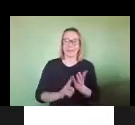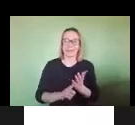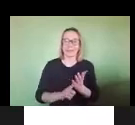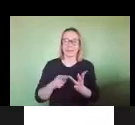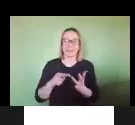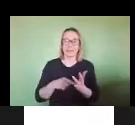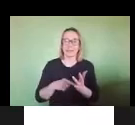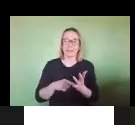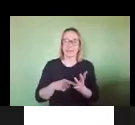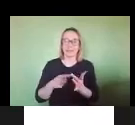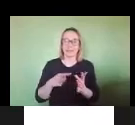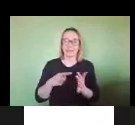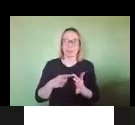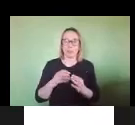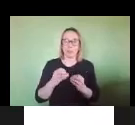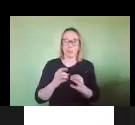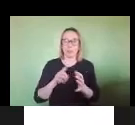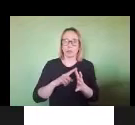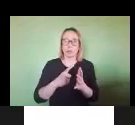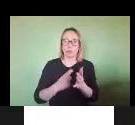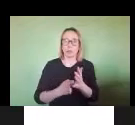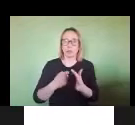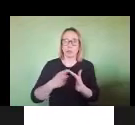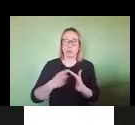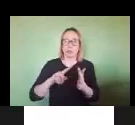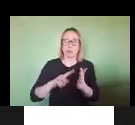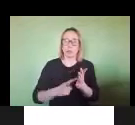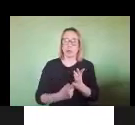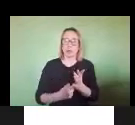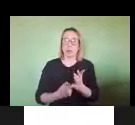Barker. She is from Clifftop